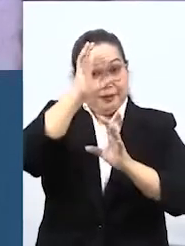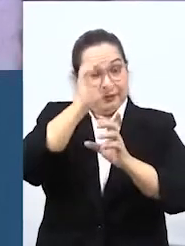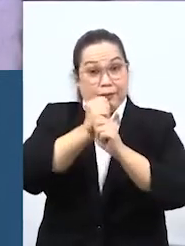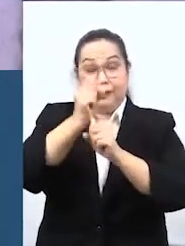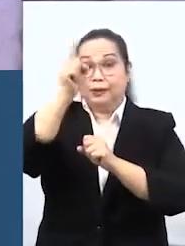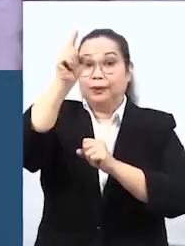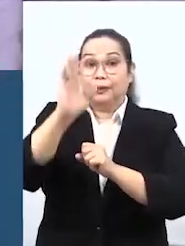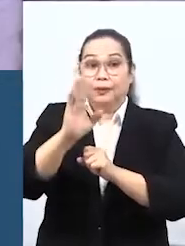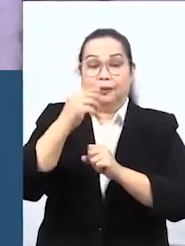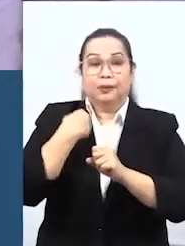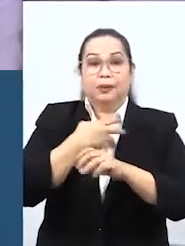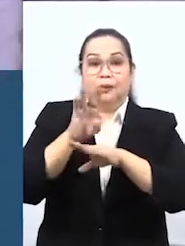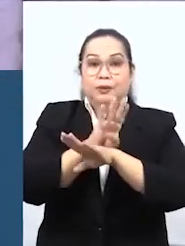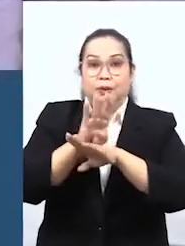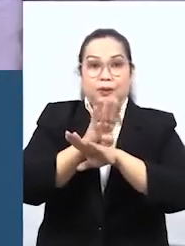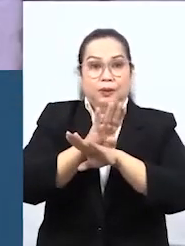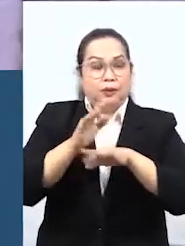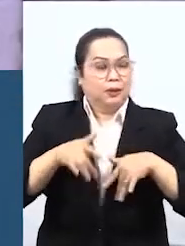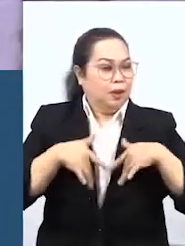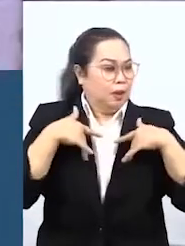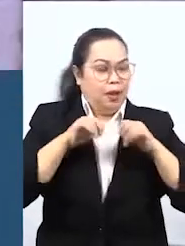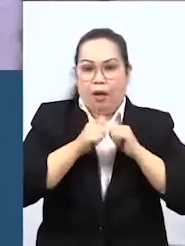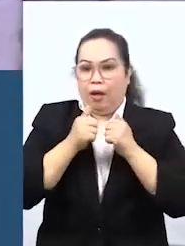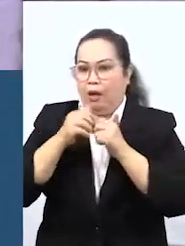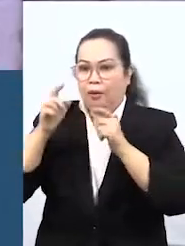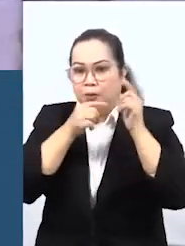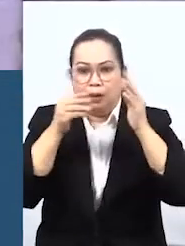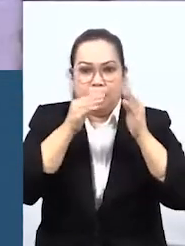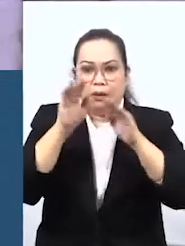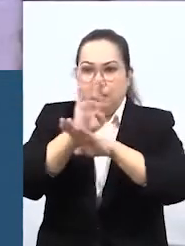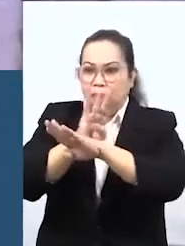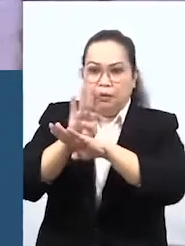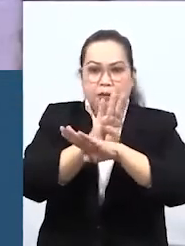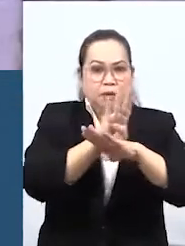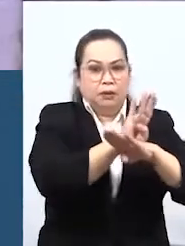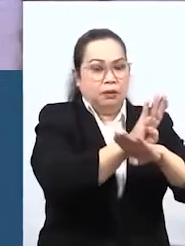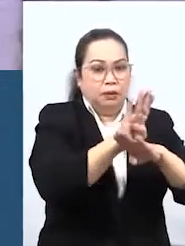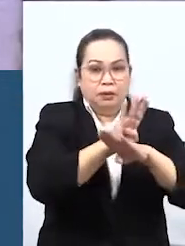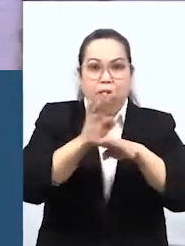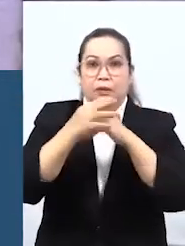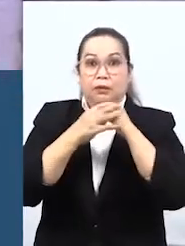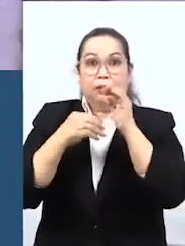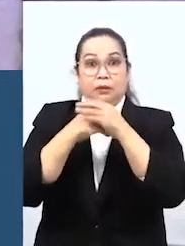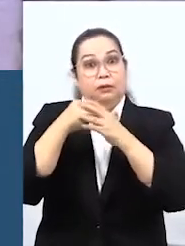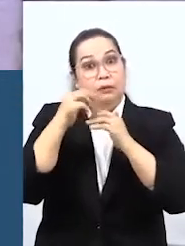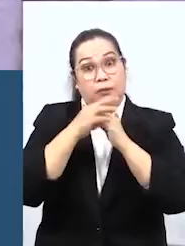or are we busy securing our lives pursuing our dreams and being